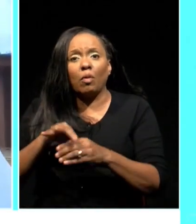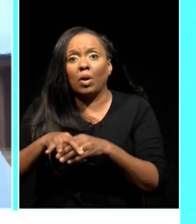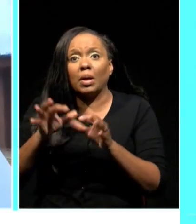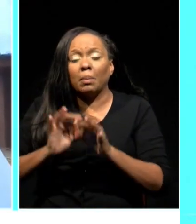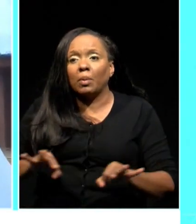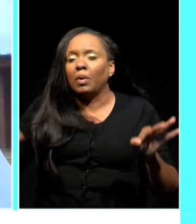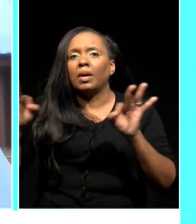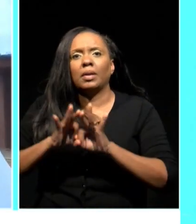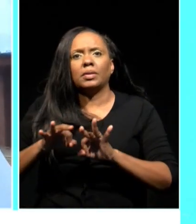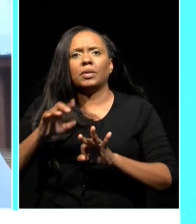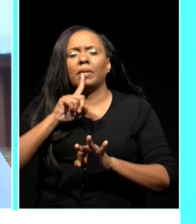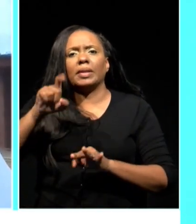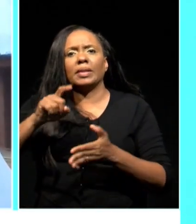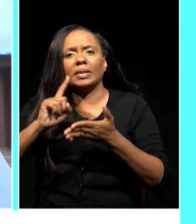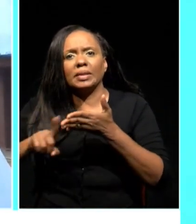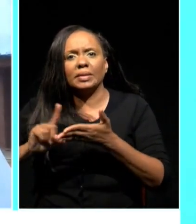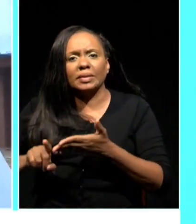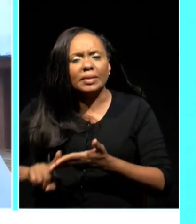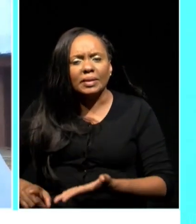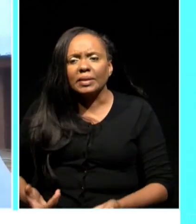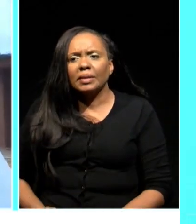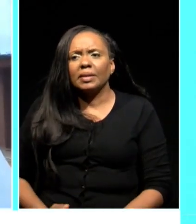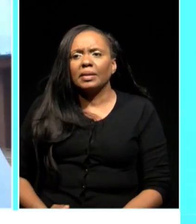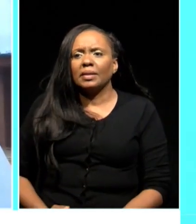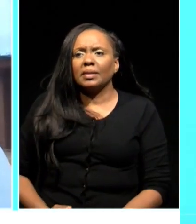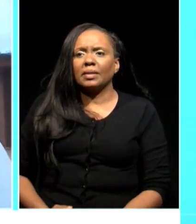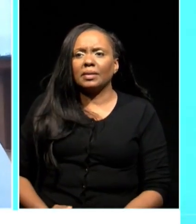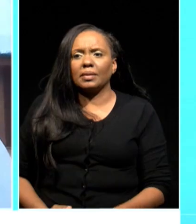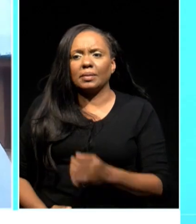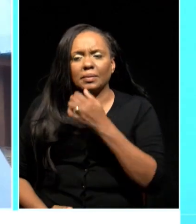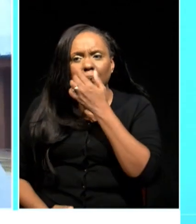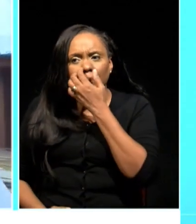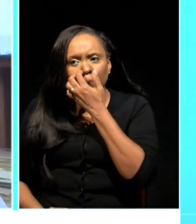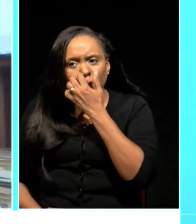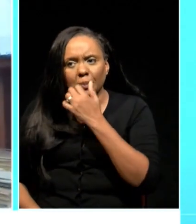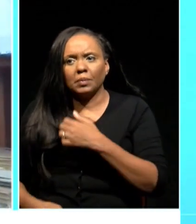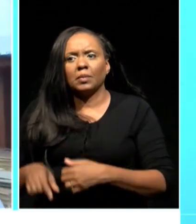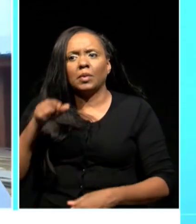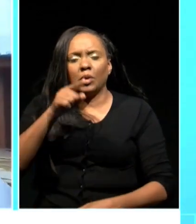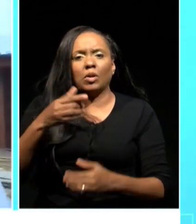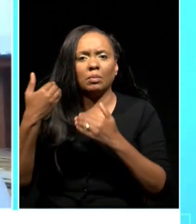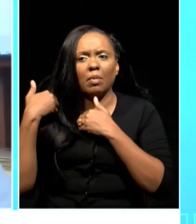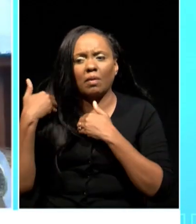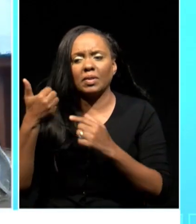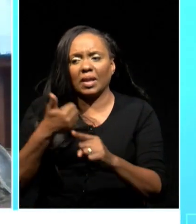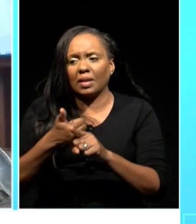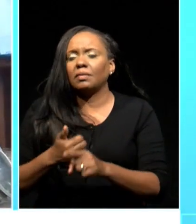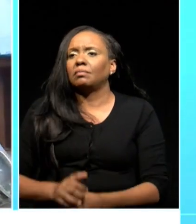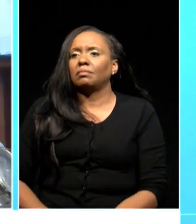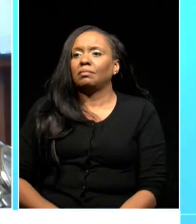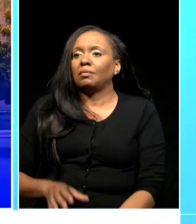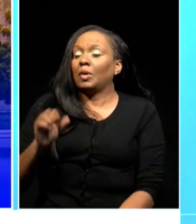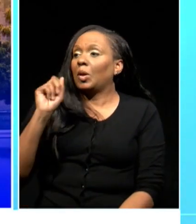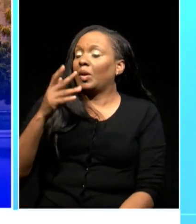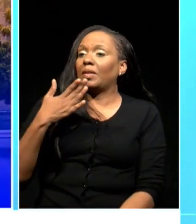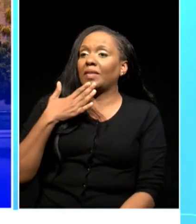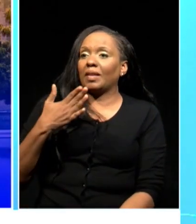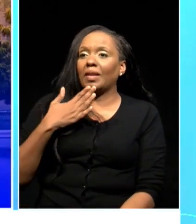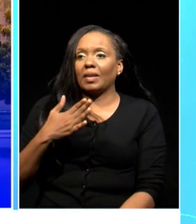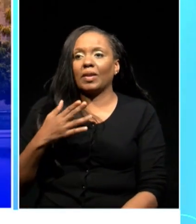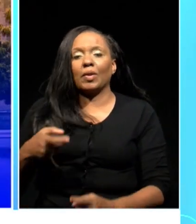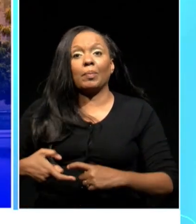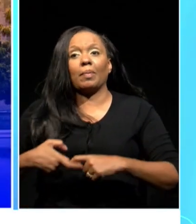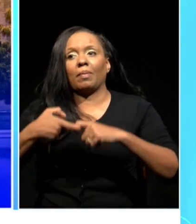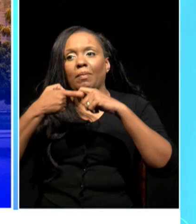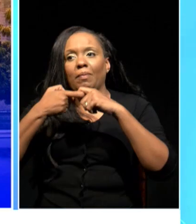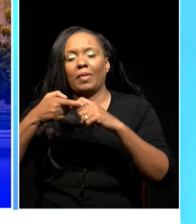things. So no hands can free you but your own. Okay, thank you very much, Dr. Bell. We're going to take a break, but we